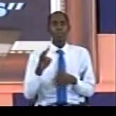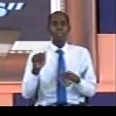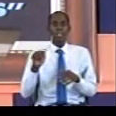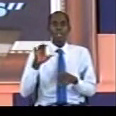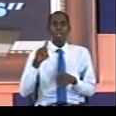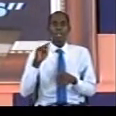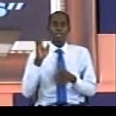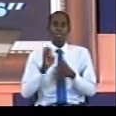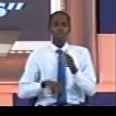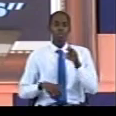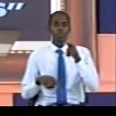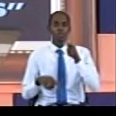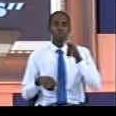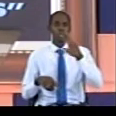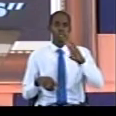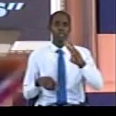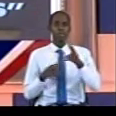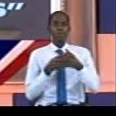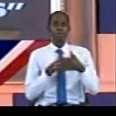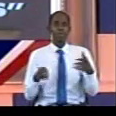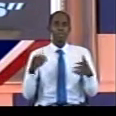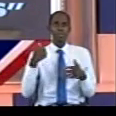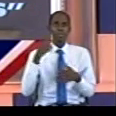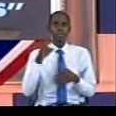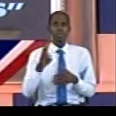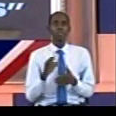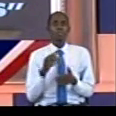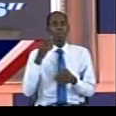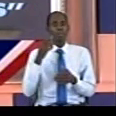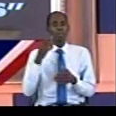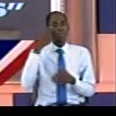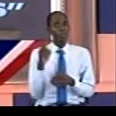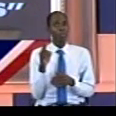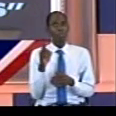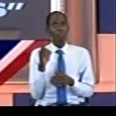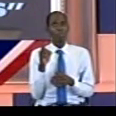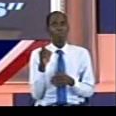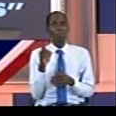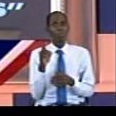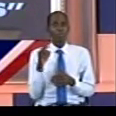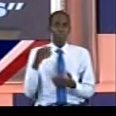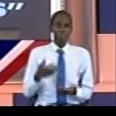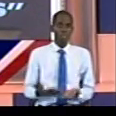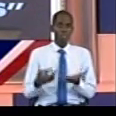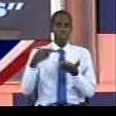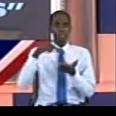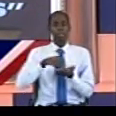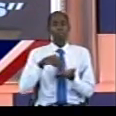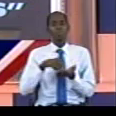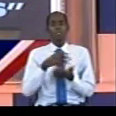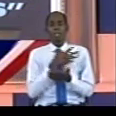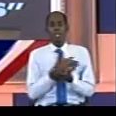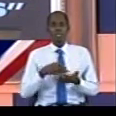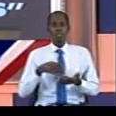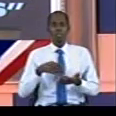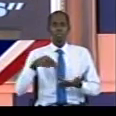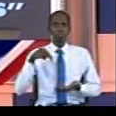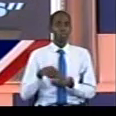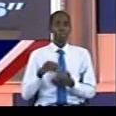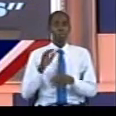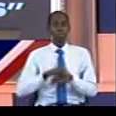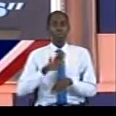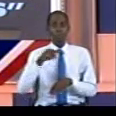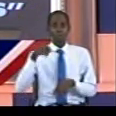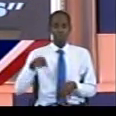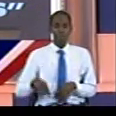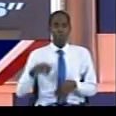chapter 26 verse 16. But rise and stand upon thy feet, for I have appeared